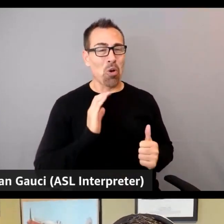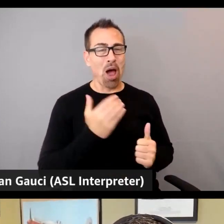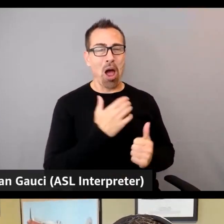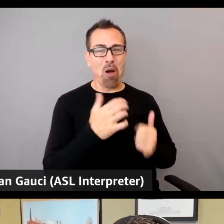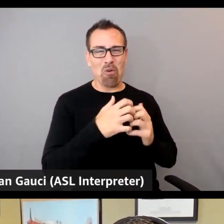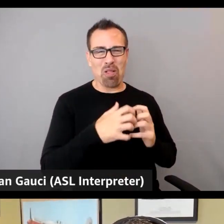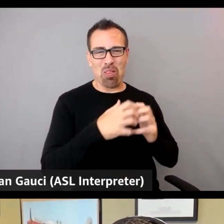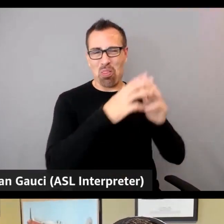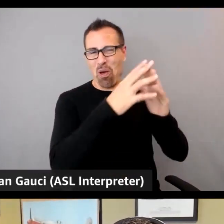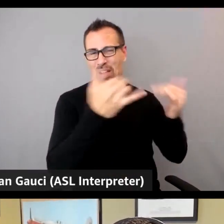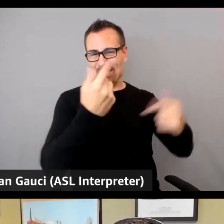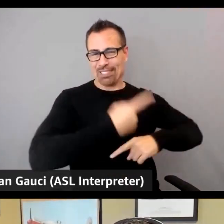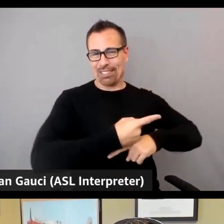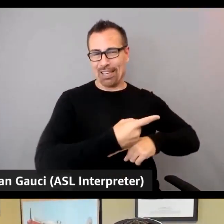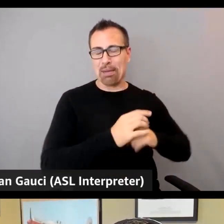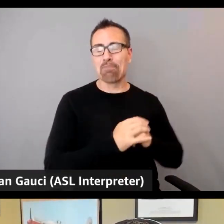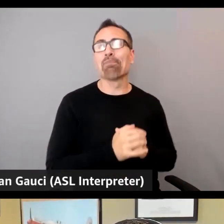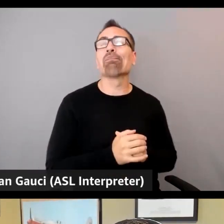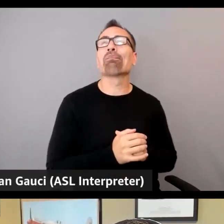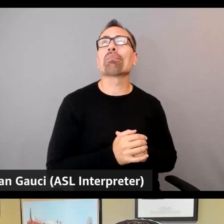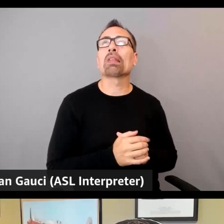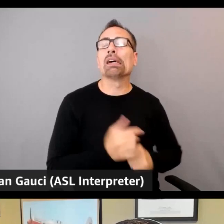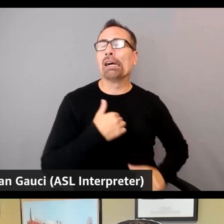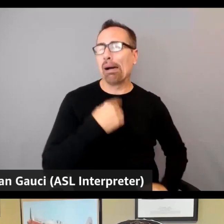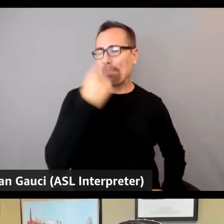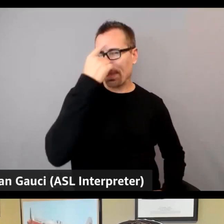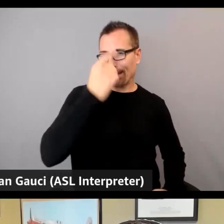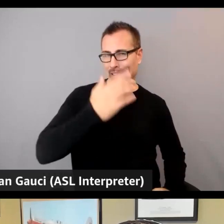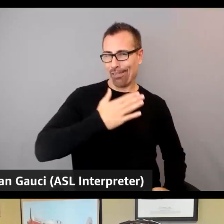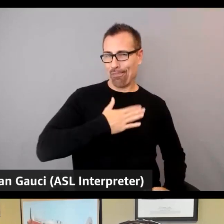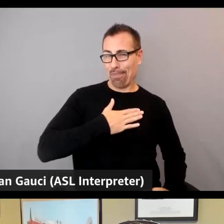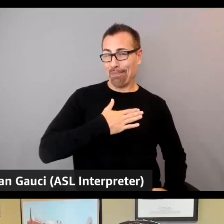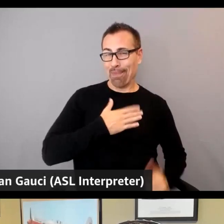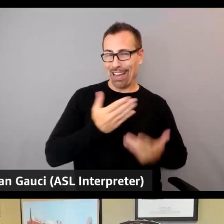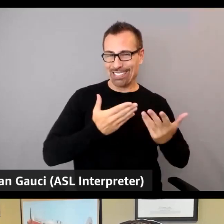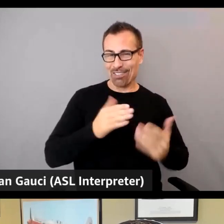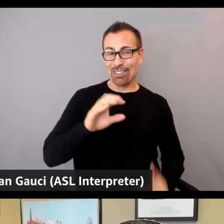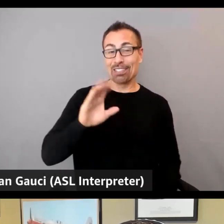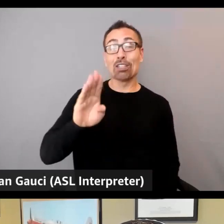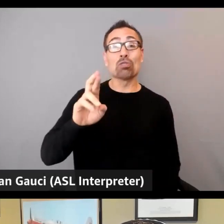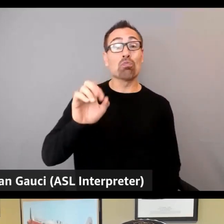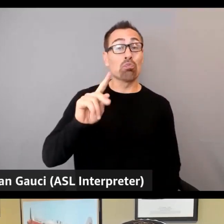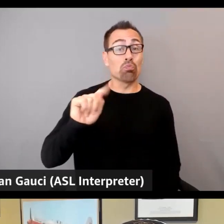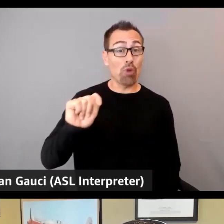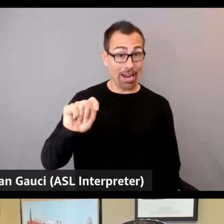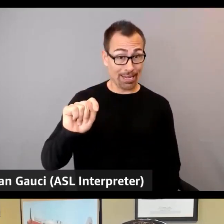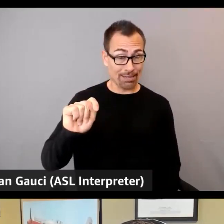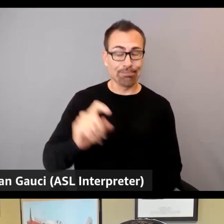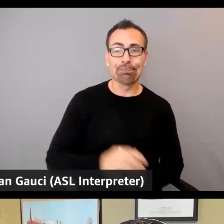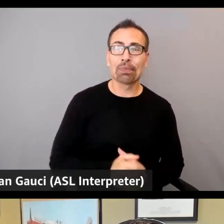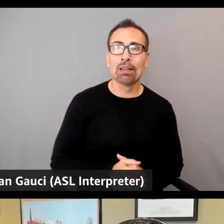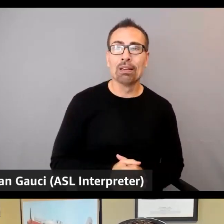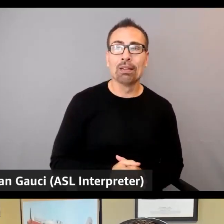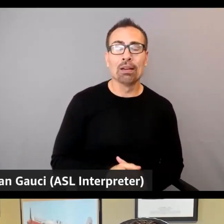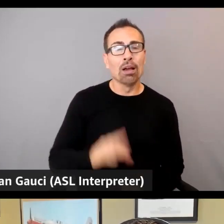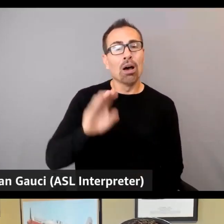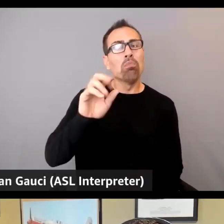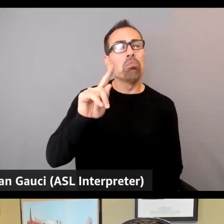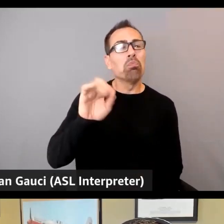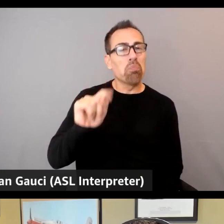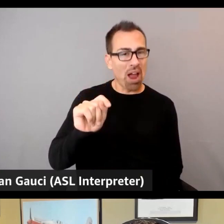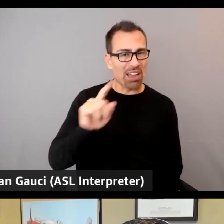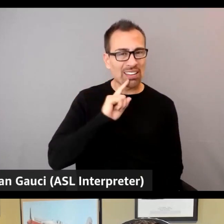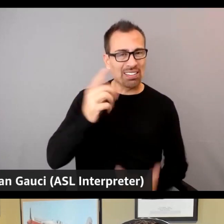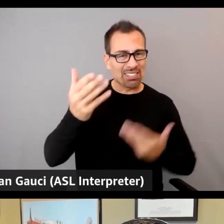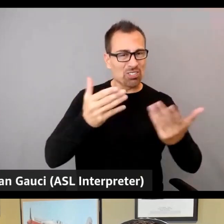bit further in relation to my service Braket. So Braket is an AWS service that gives you access to